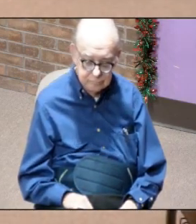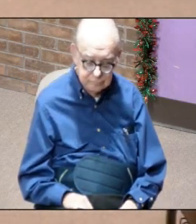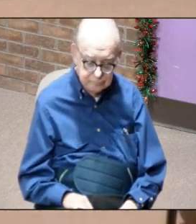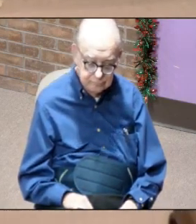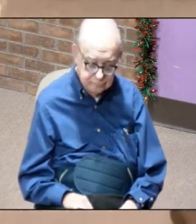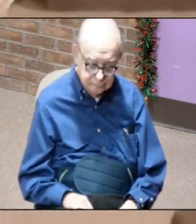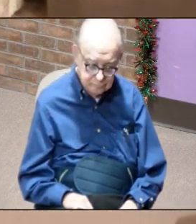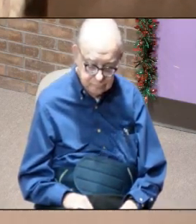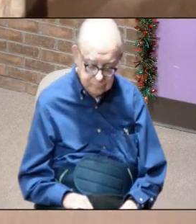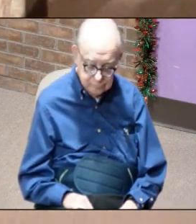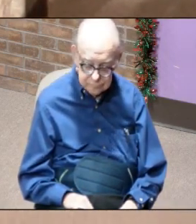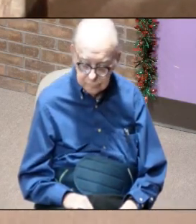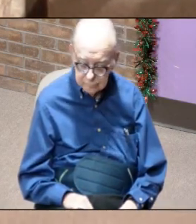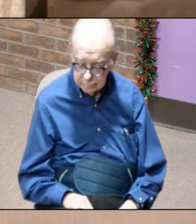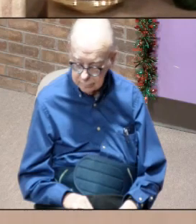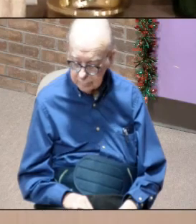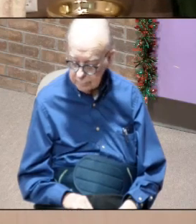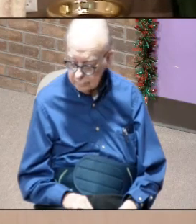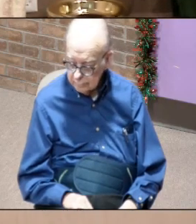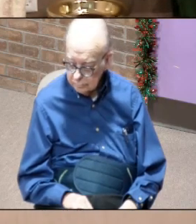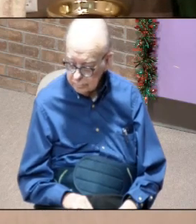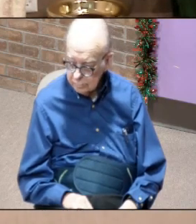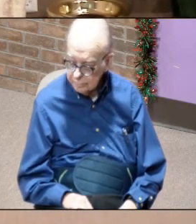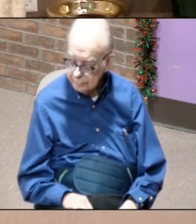Oh, something happened.